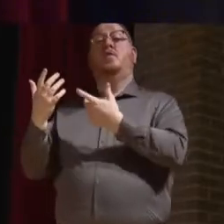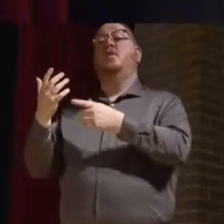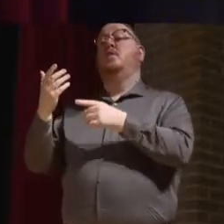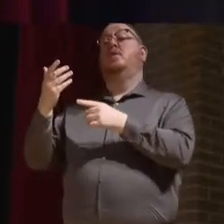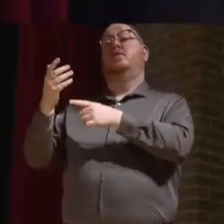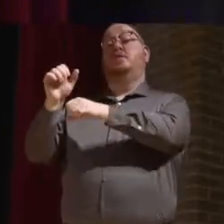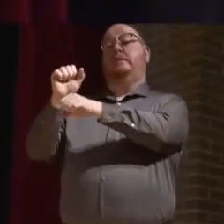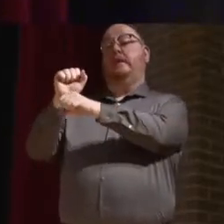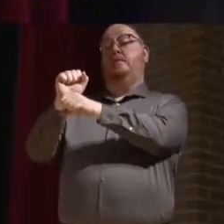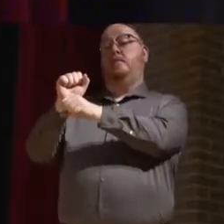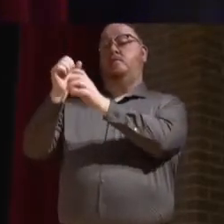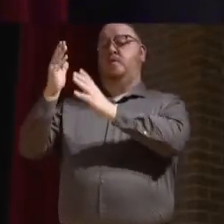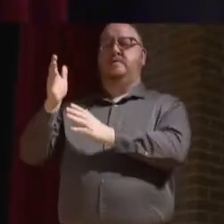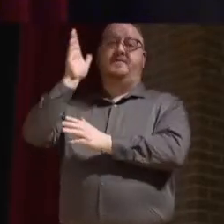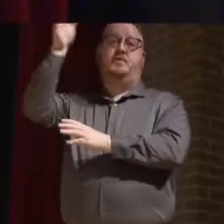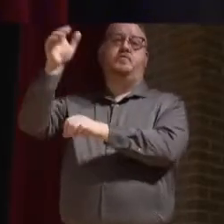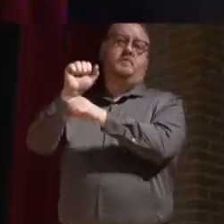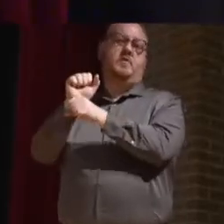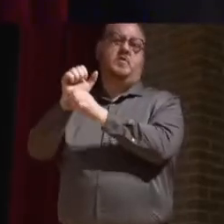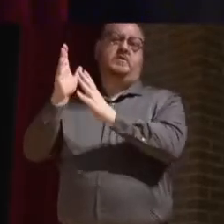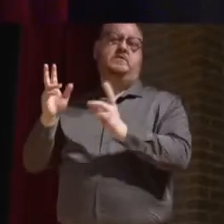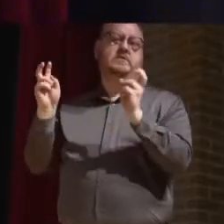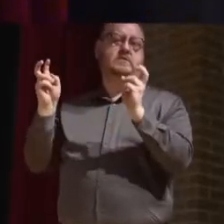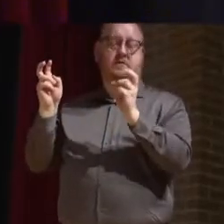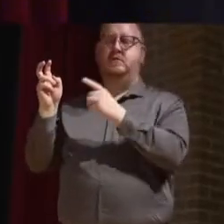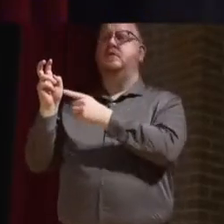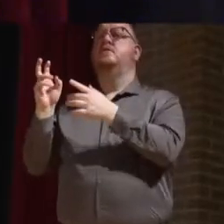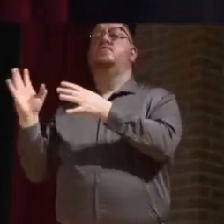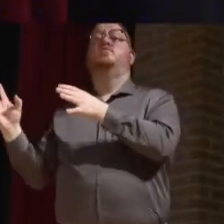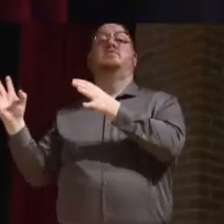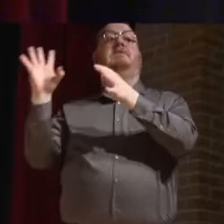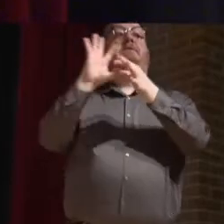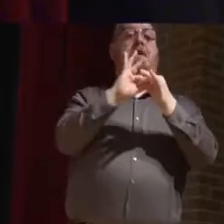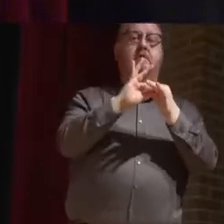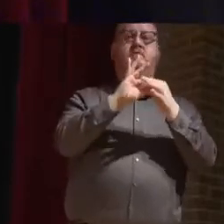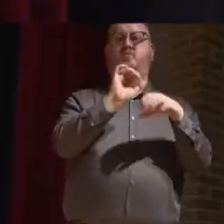employees, potential employees, to jobs in our community?